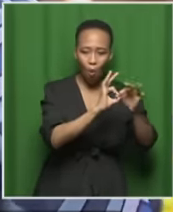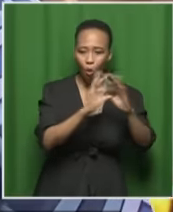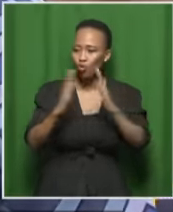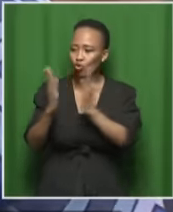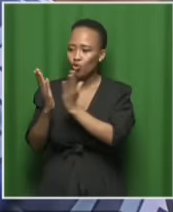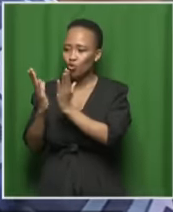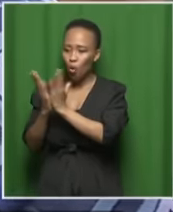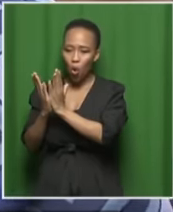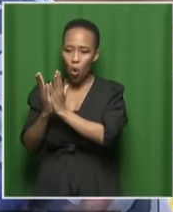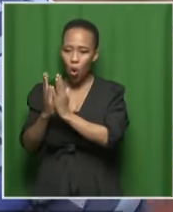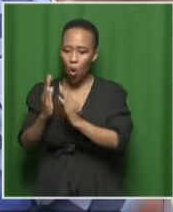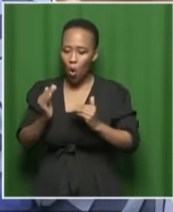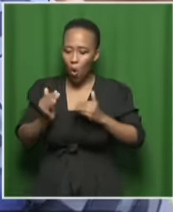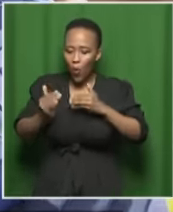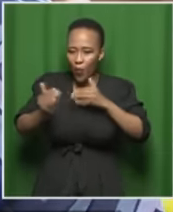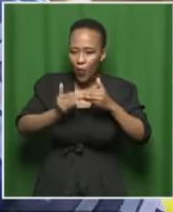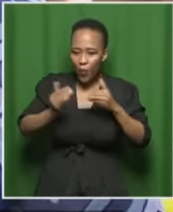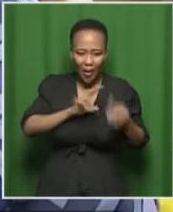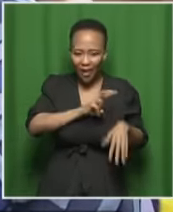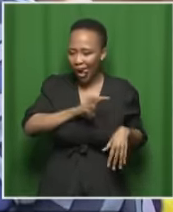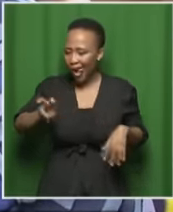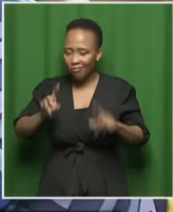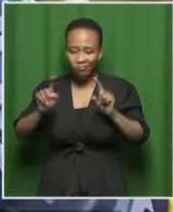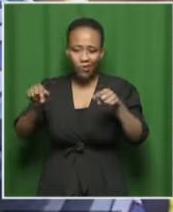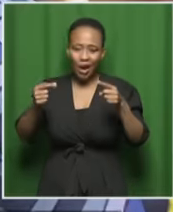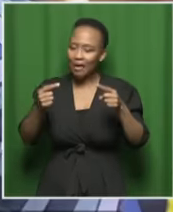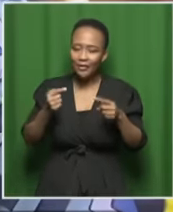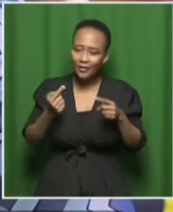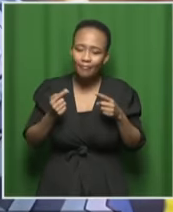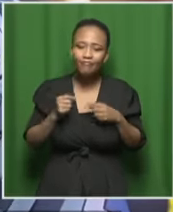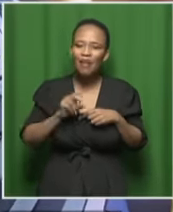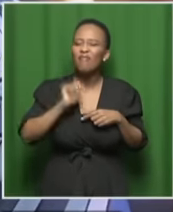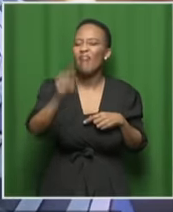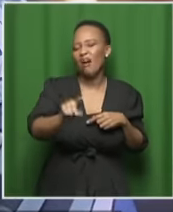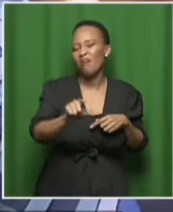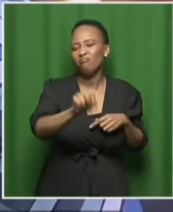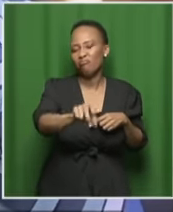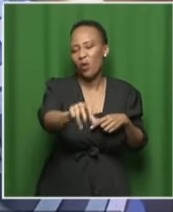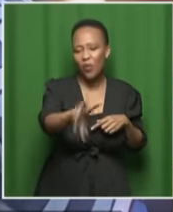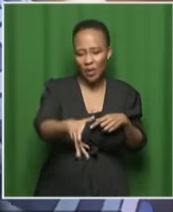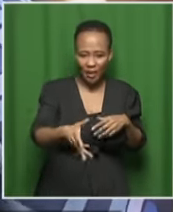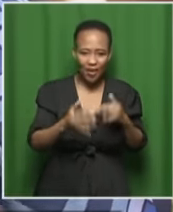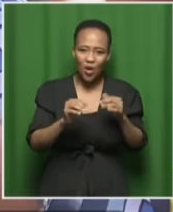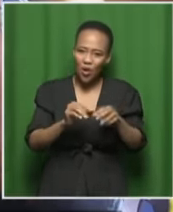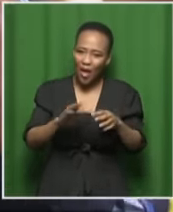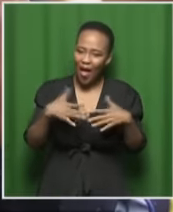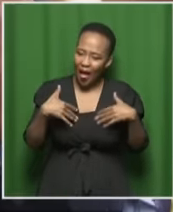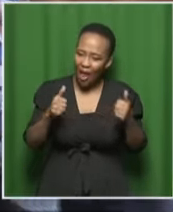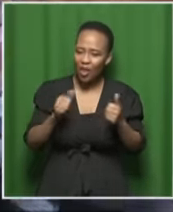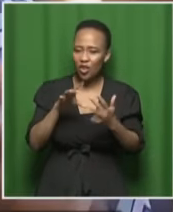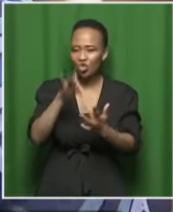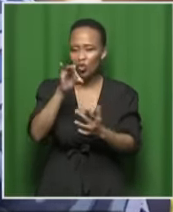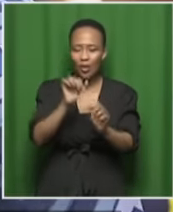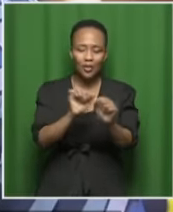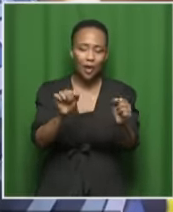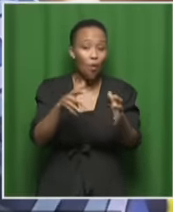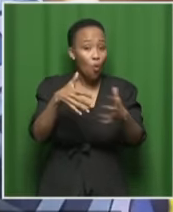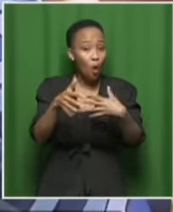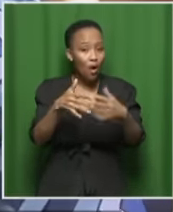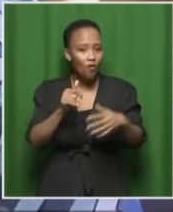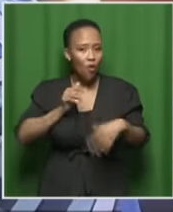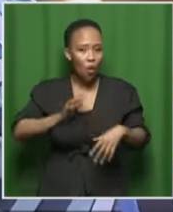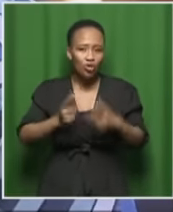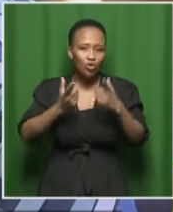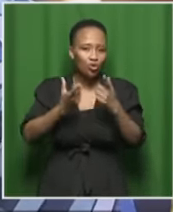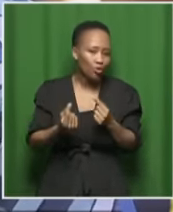this particular area going to any school of their choice, going to any health facility of their choice, and also going to do whatever that they want to do